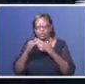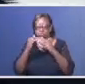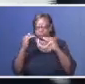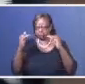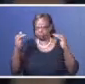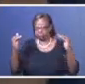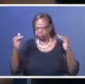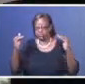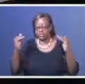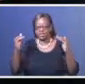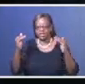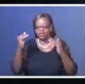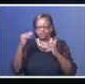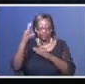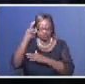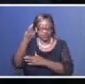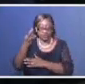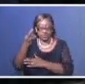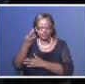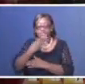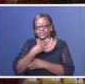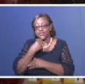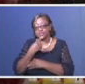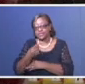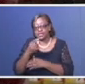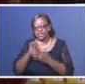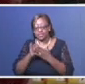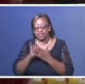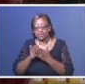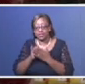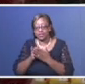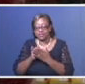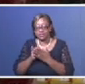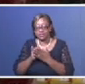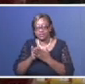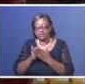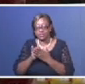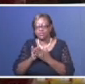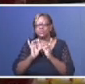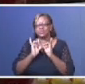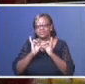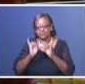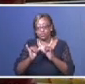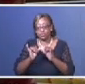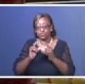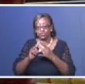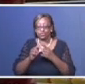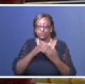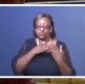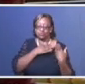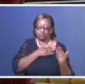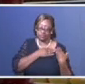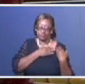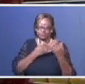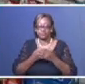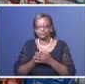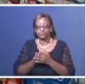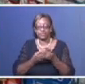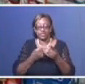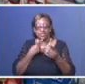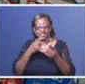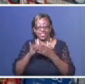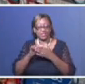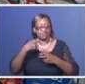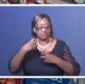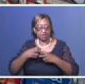stabilize for the foreseeable future, enterprises and consumers alike will continue to bear the burden. So it's a double